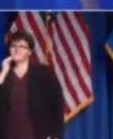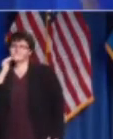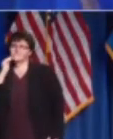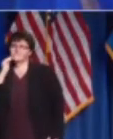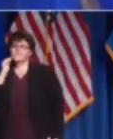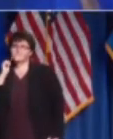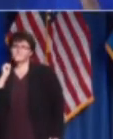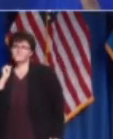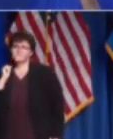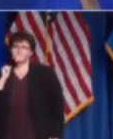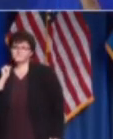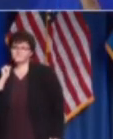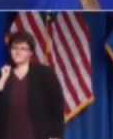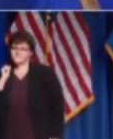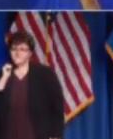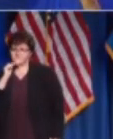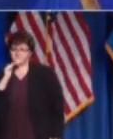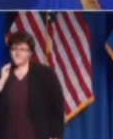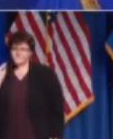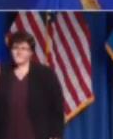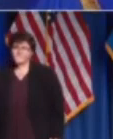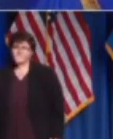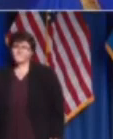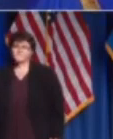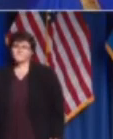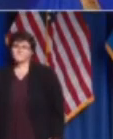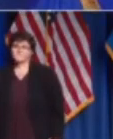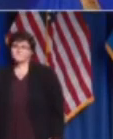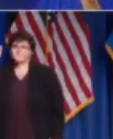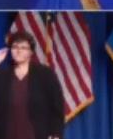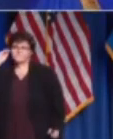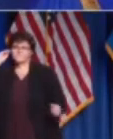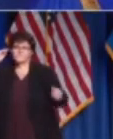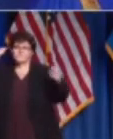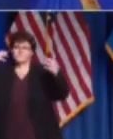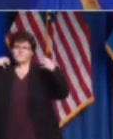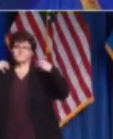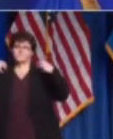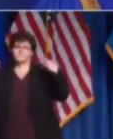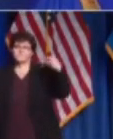free and the home of